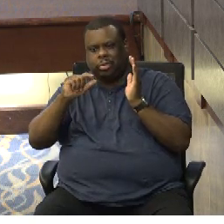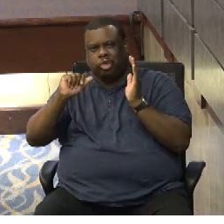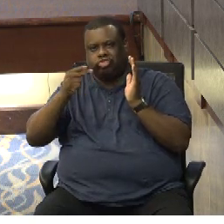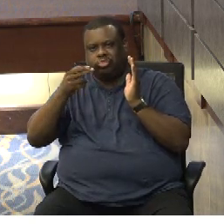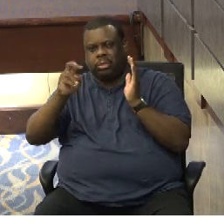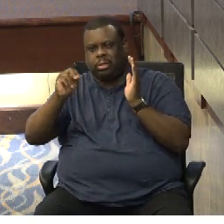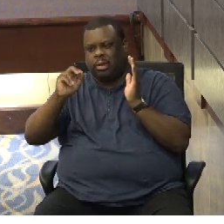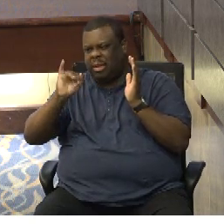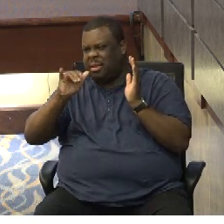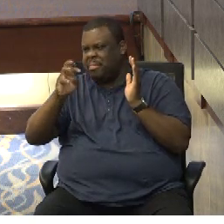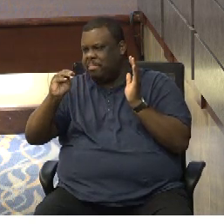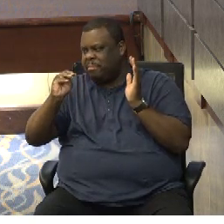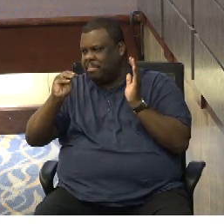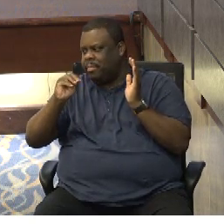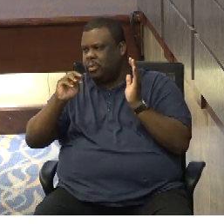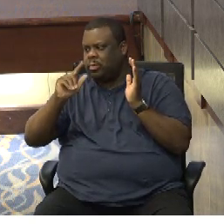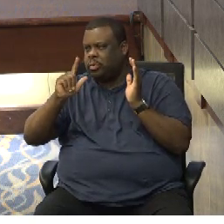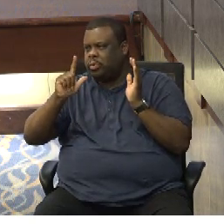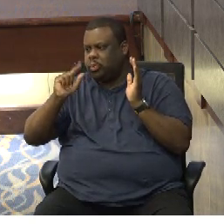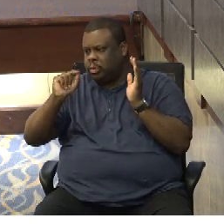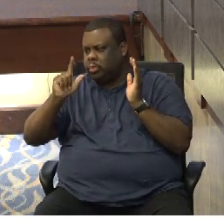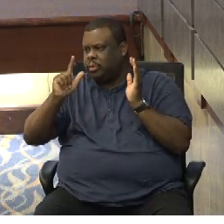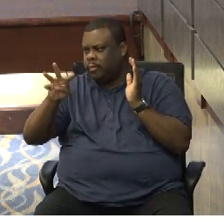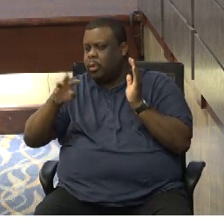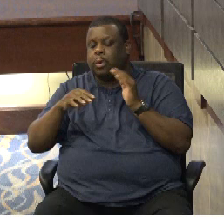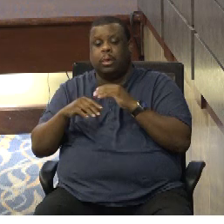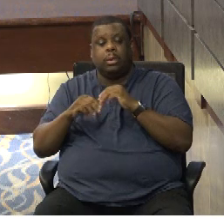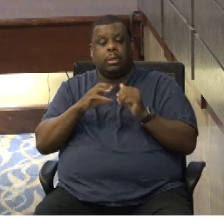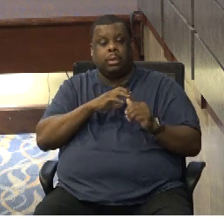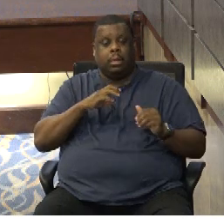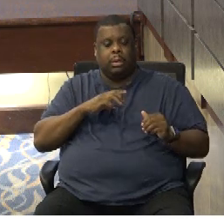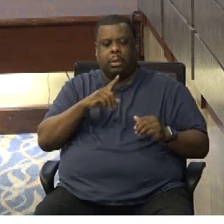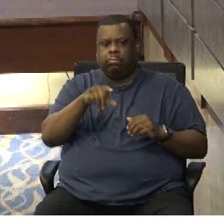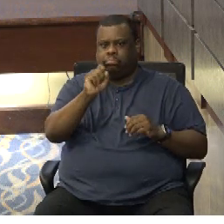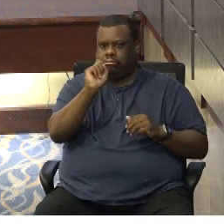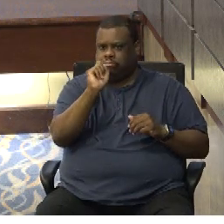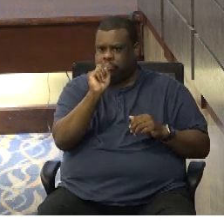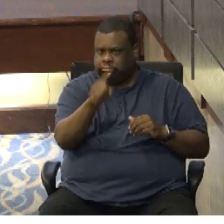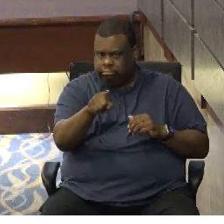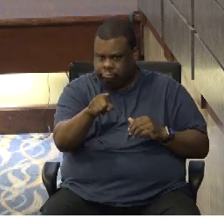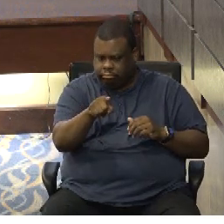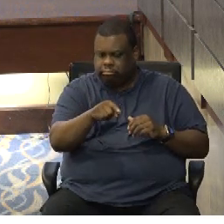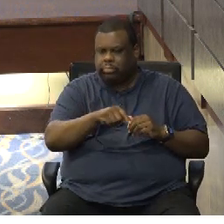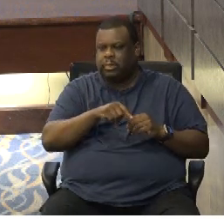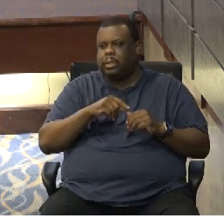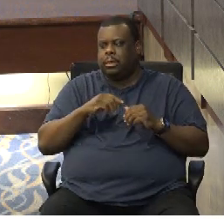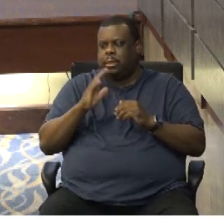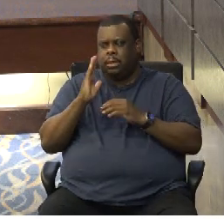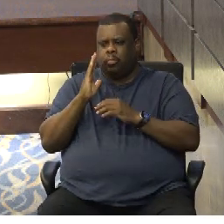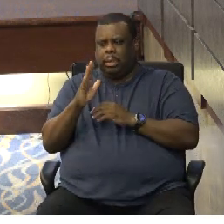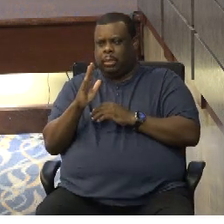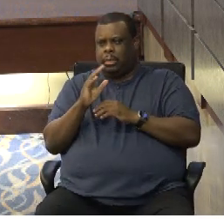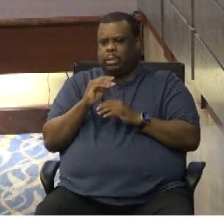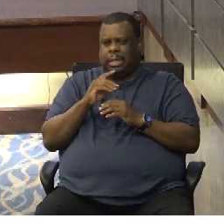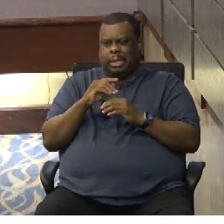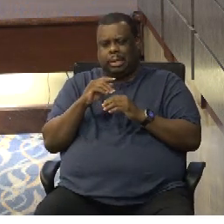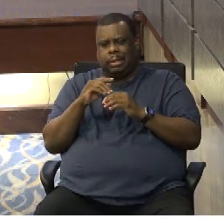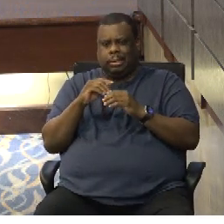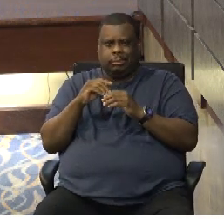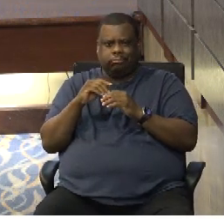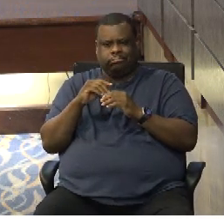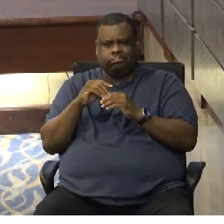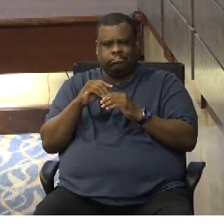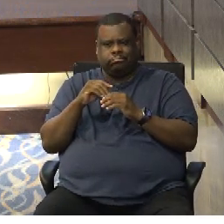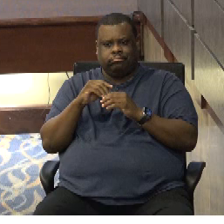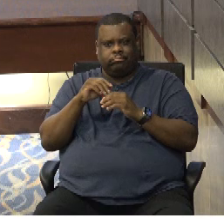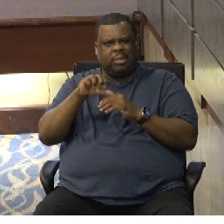2024. I know this isn't a question for you, and I guess I'll make note to have it updated on a